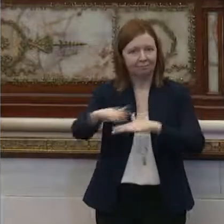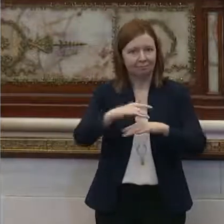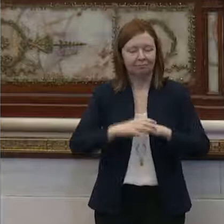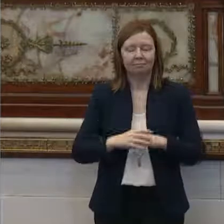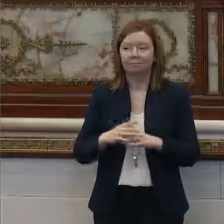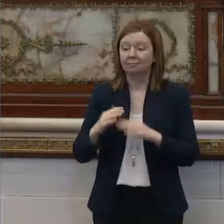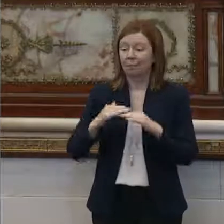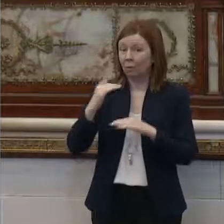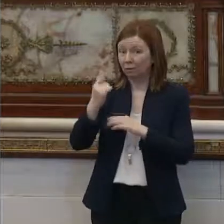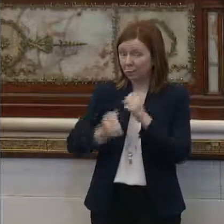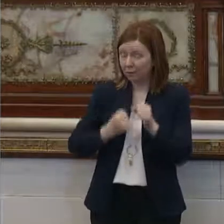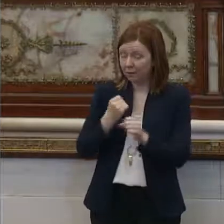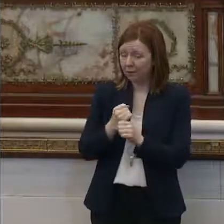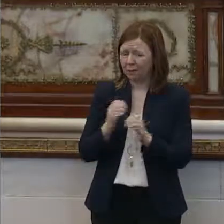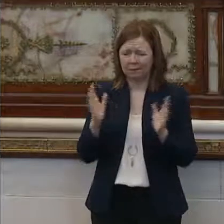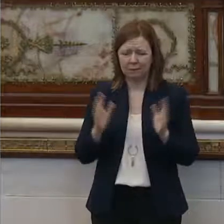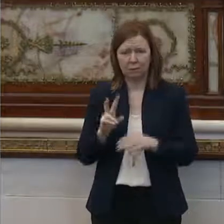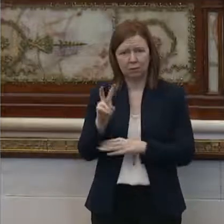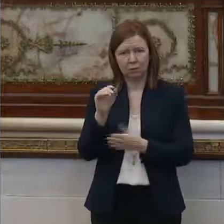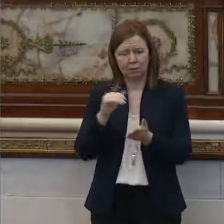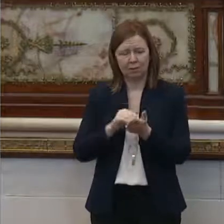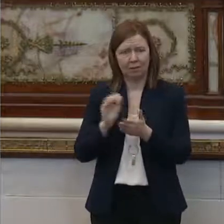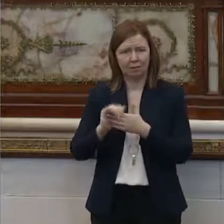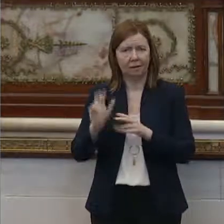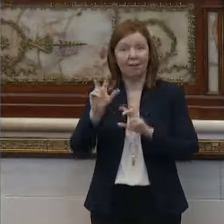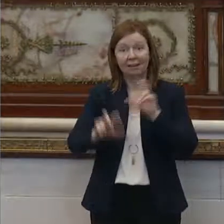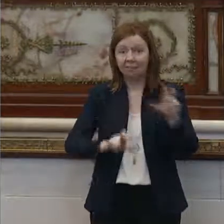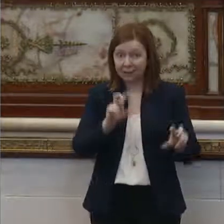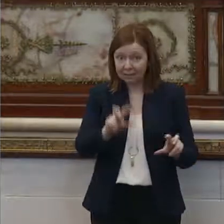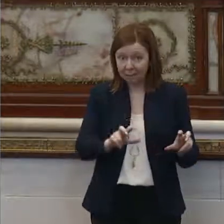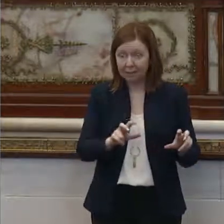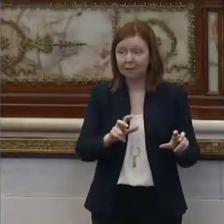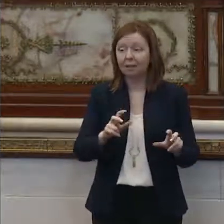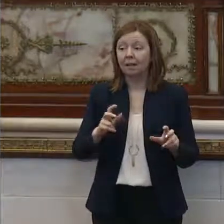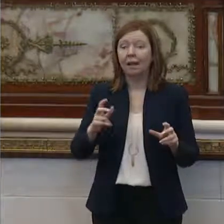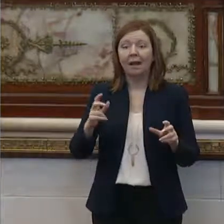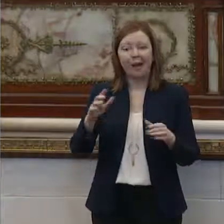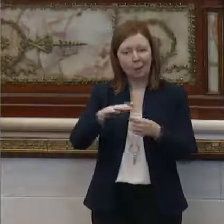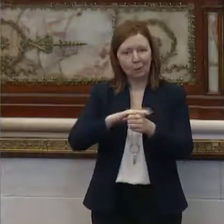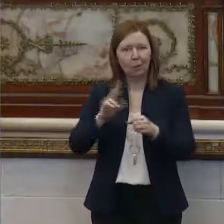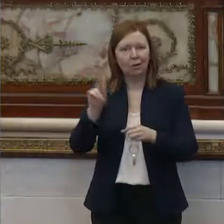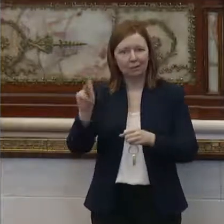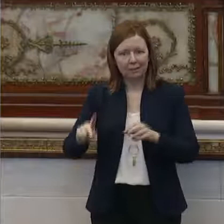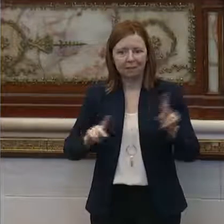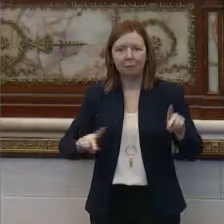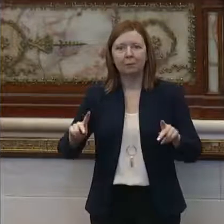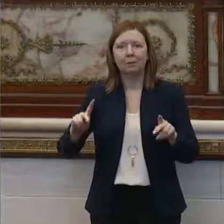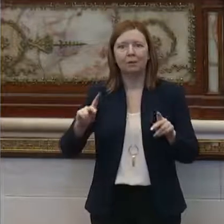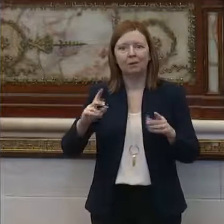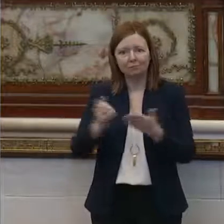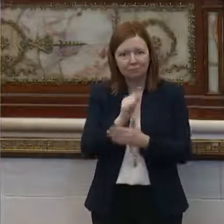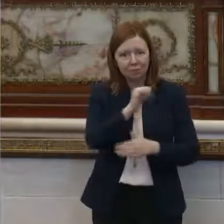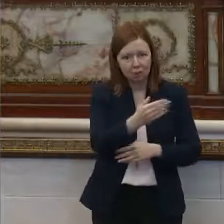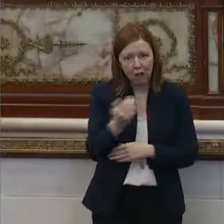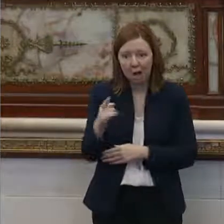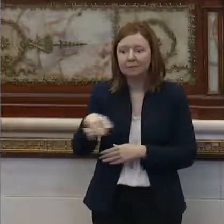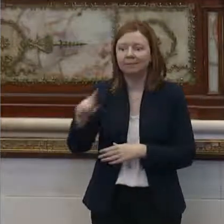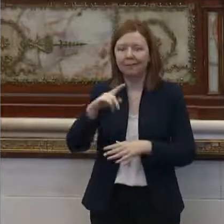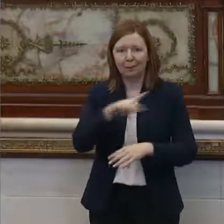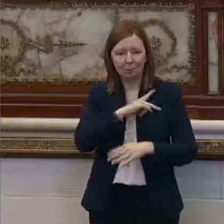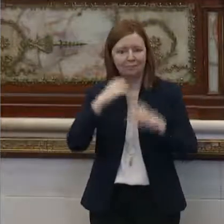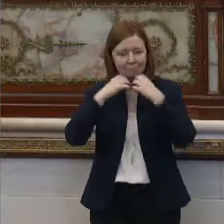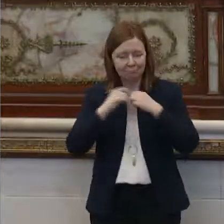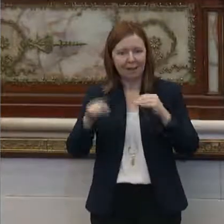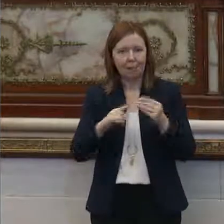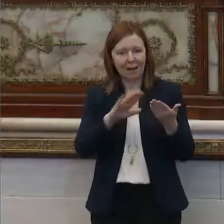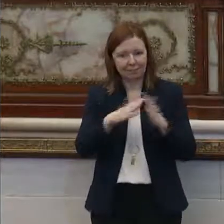a year, with a small $200,000 investment, and by employing local Philadelphians who personally care about the facility, there could not